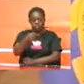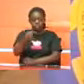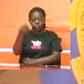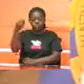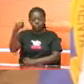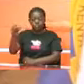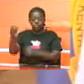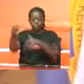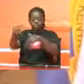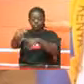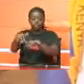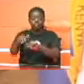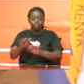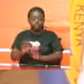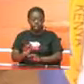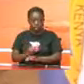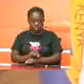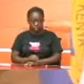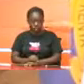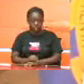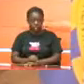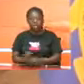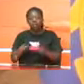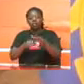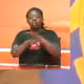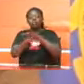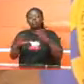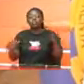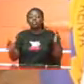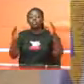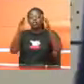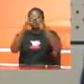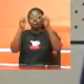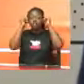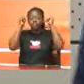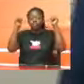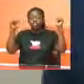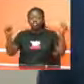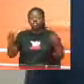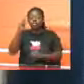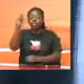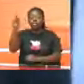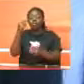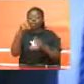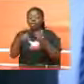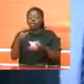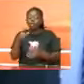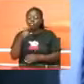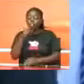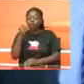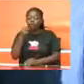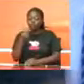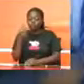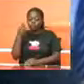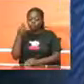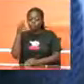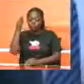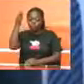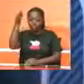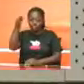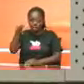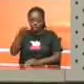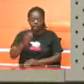the funeral. Sizidde mu State House e Nairobi n'ategeeza nti Magufuli abadde musajja alingiriri walira alumirirwa